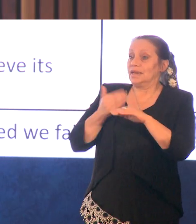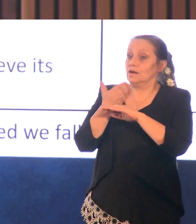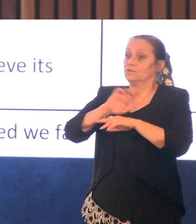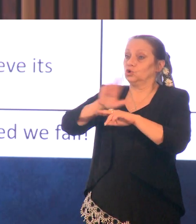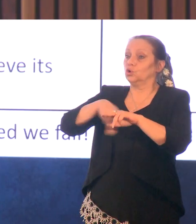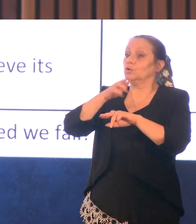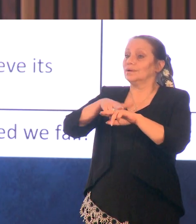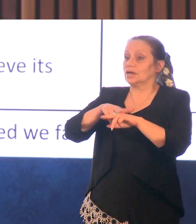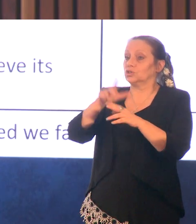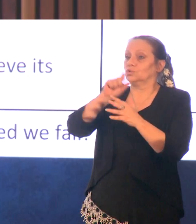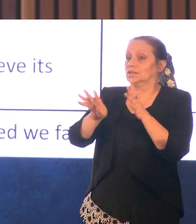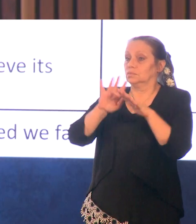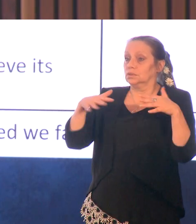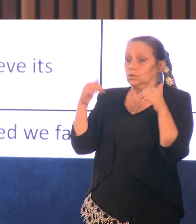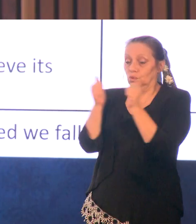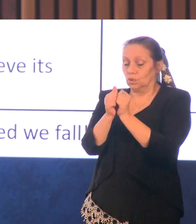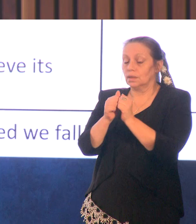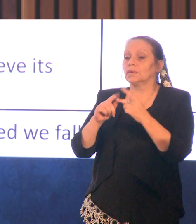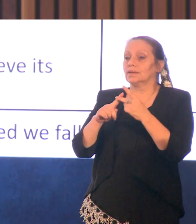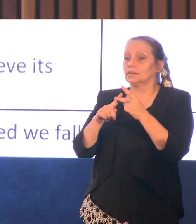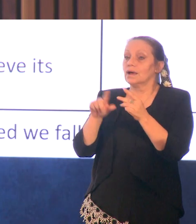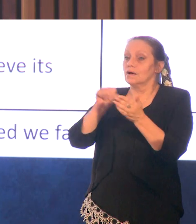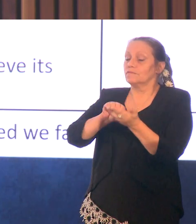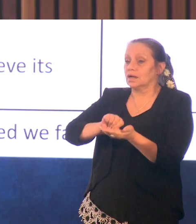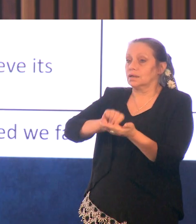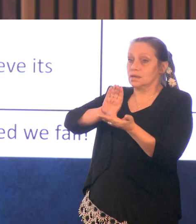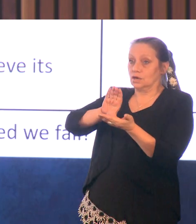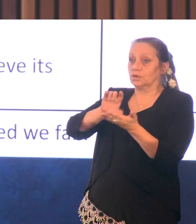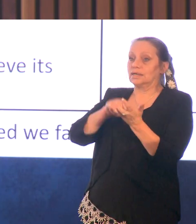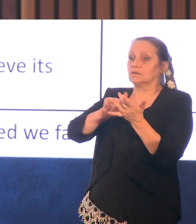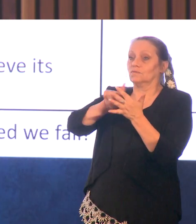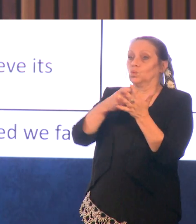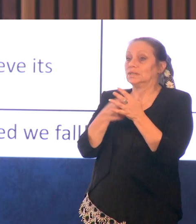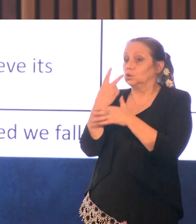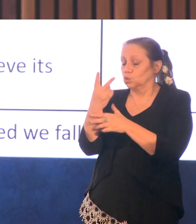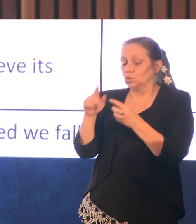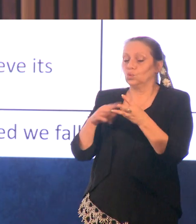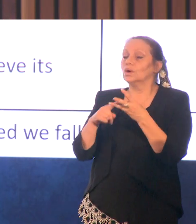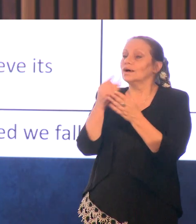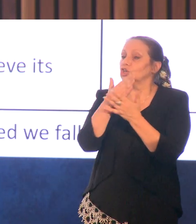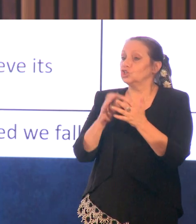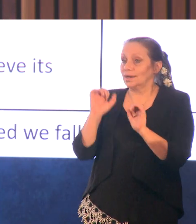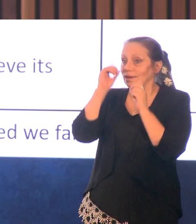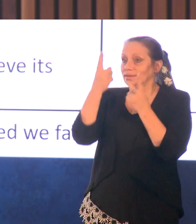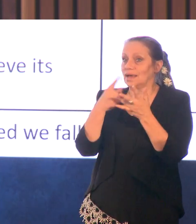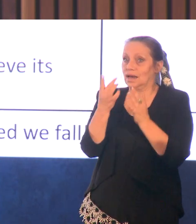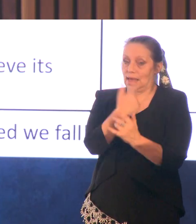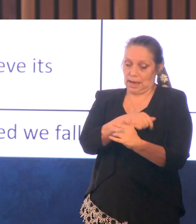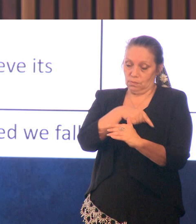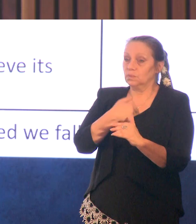National Disability Agreement, increased funding for Tier 2, a shared understanding and